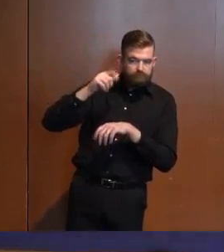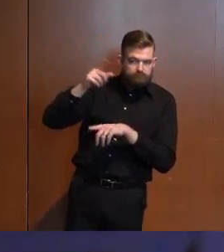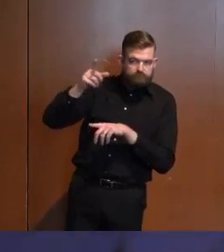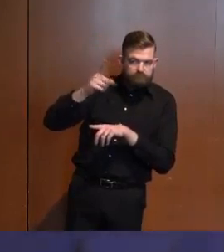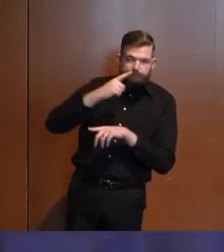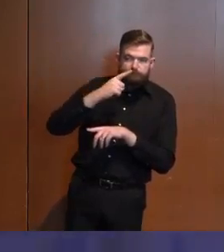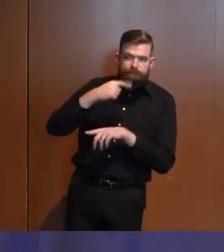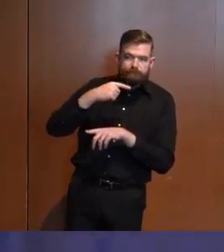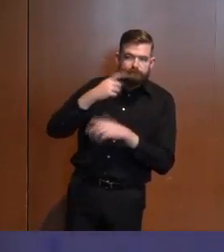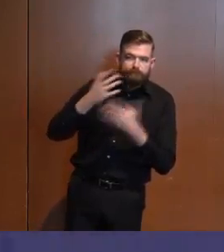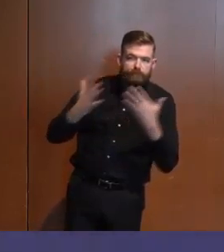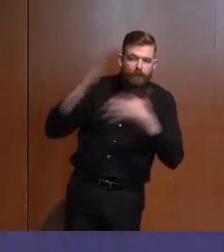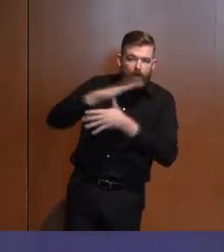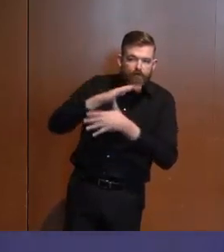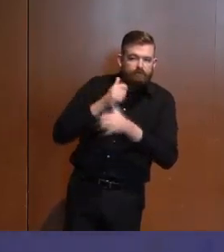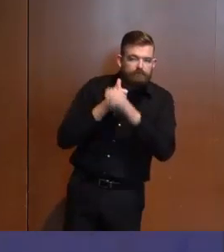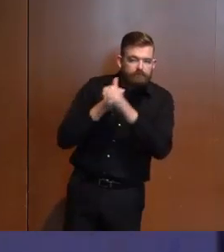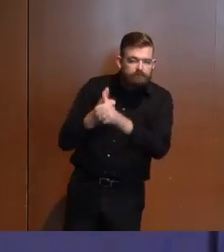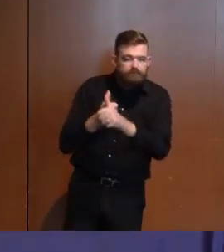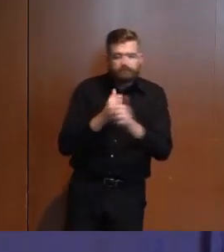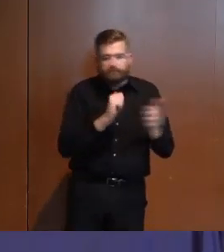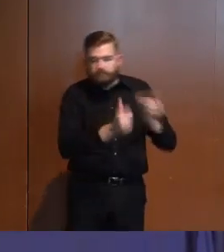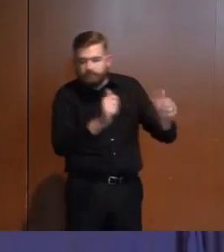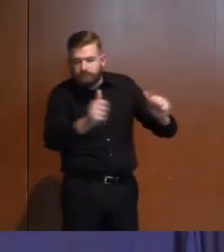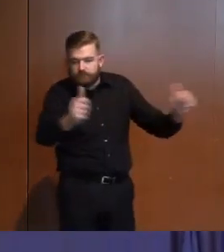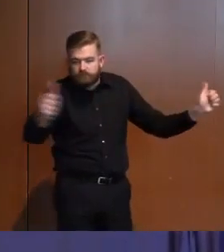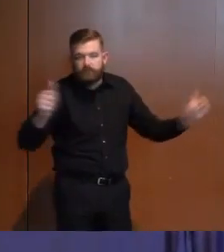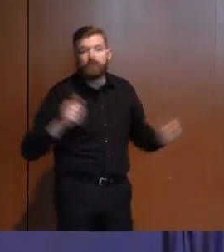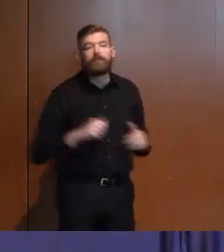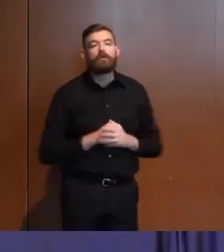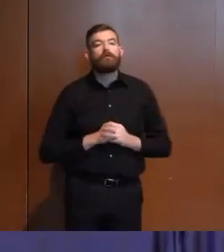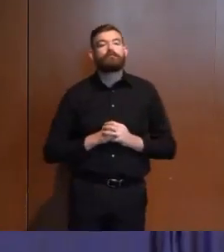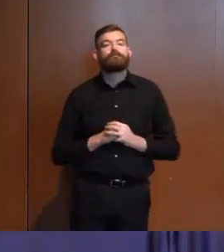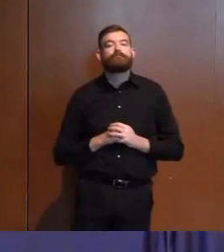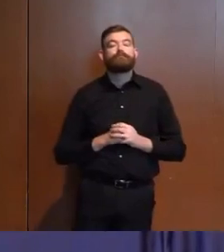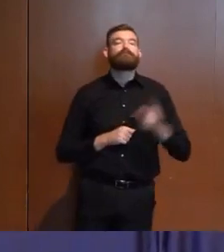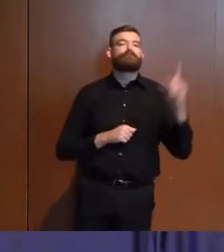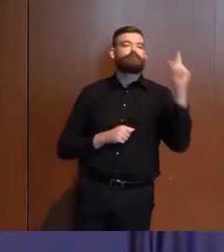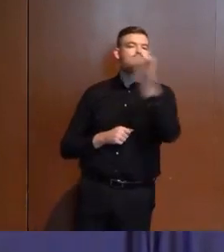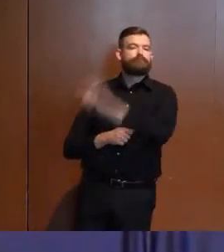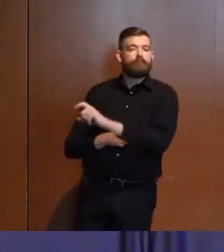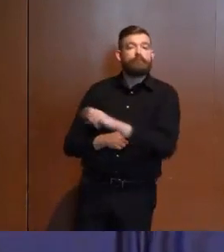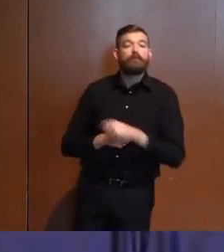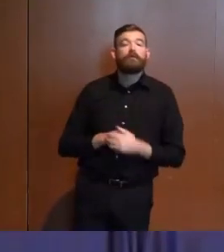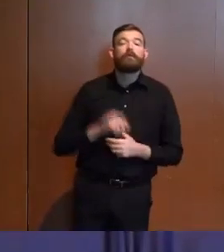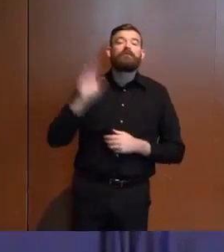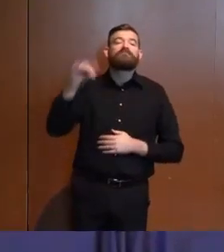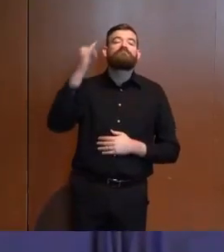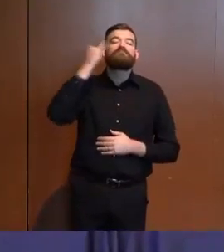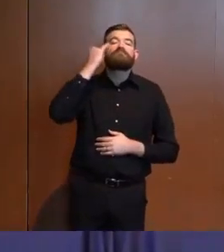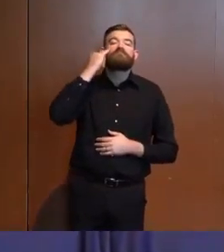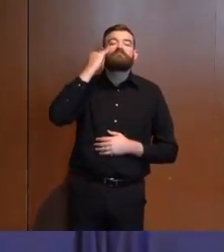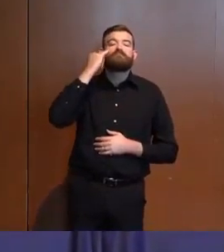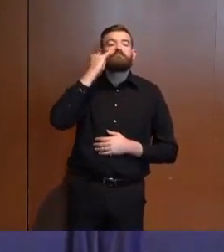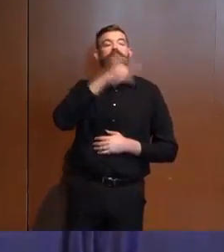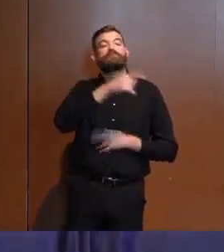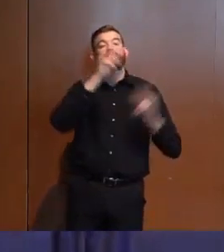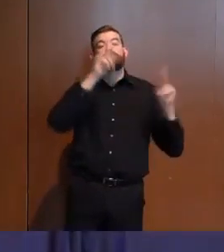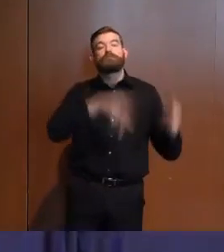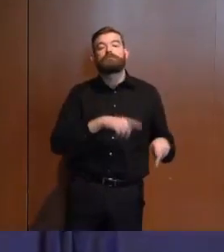For question number 2, in terms of somebody comes into the website, says my employer is not playing ball